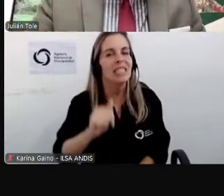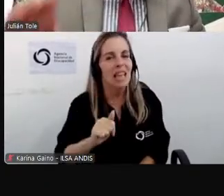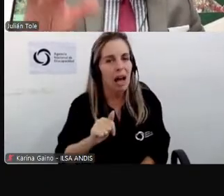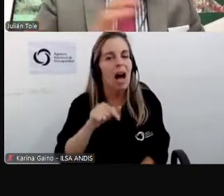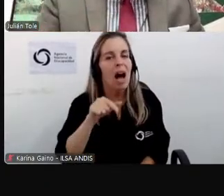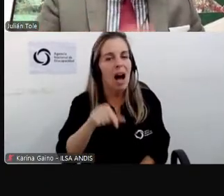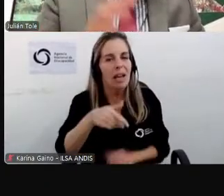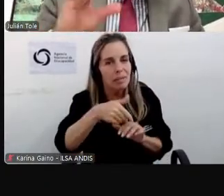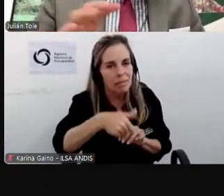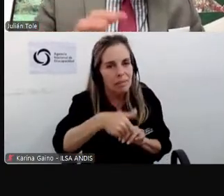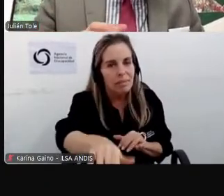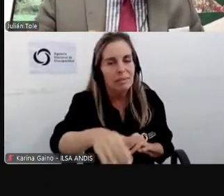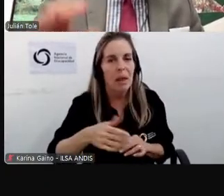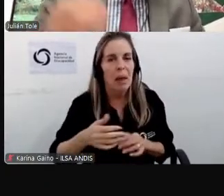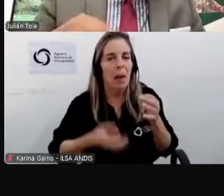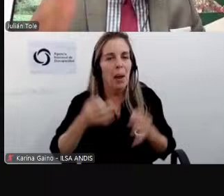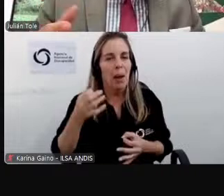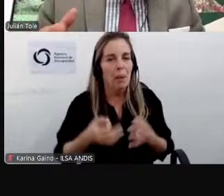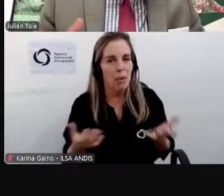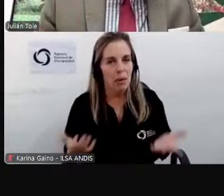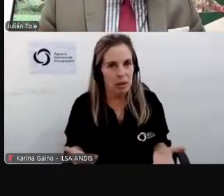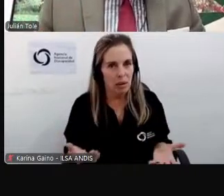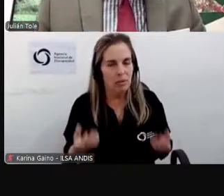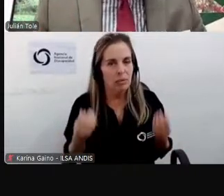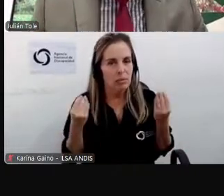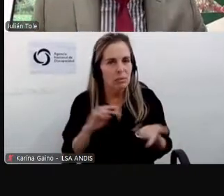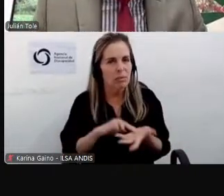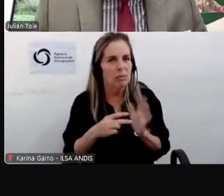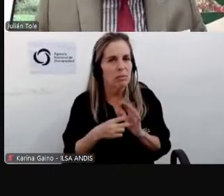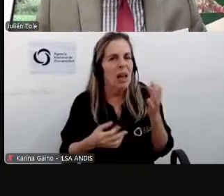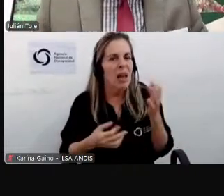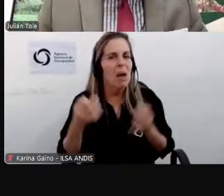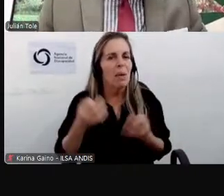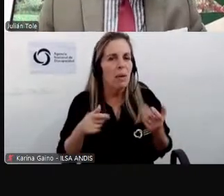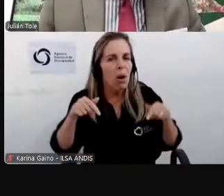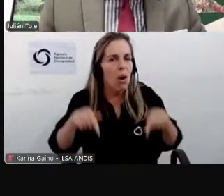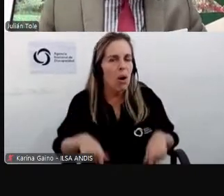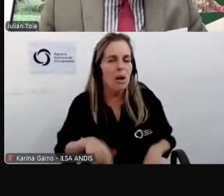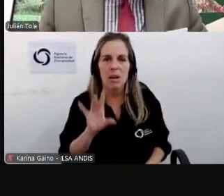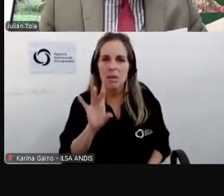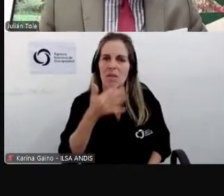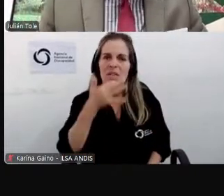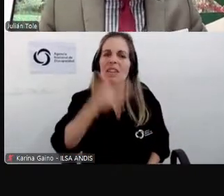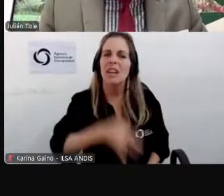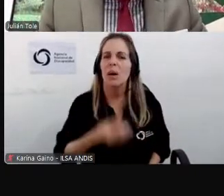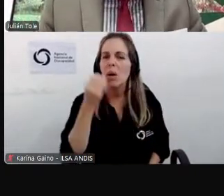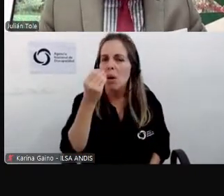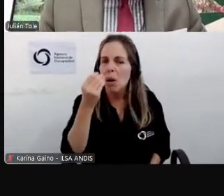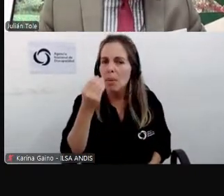the identification that we will conduct an assessment. The problem with the assessment is that